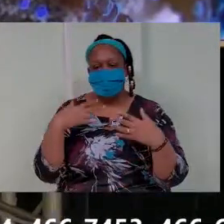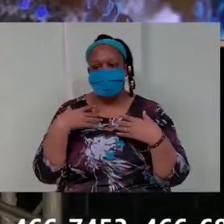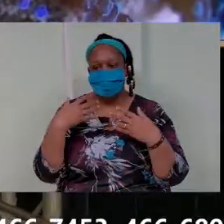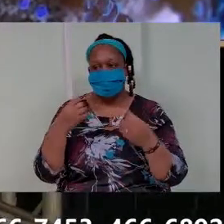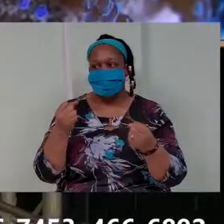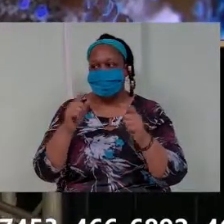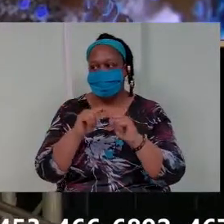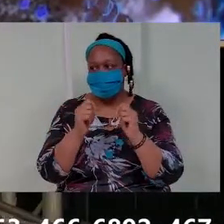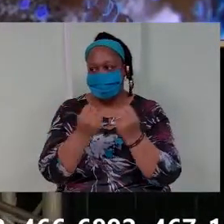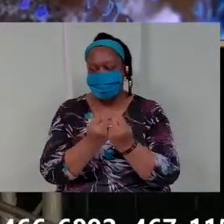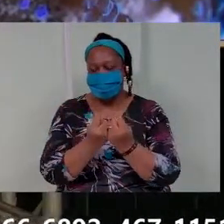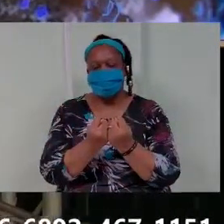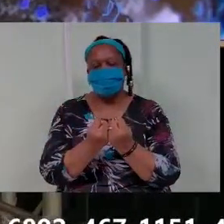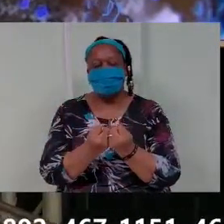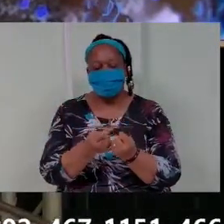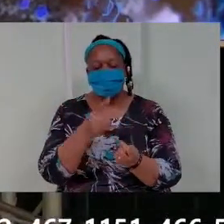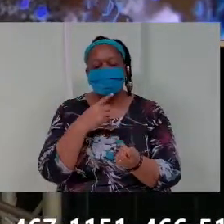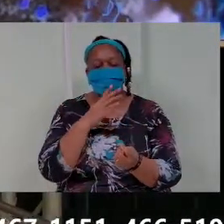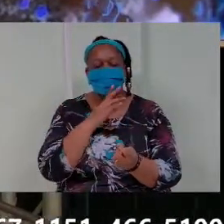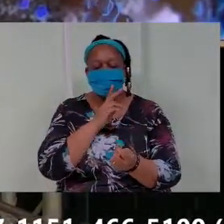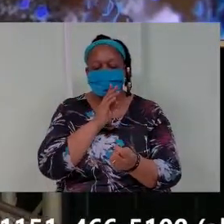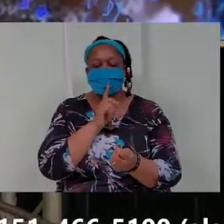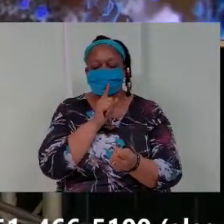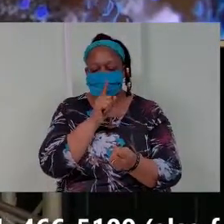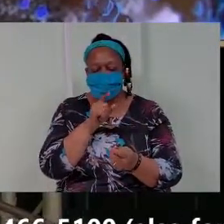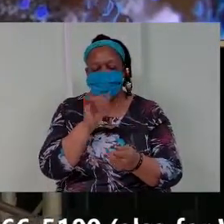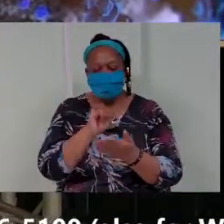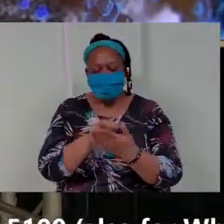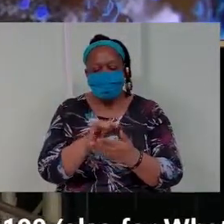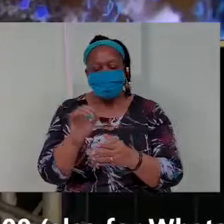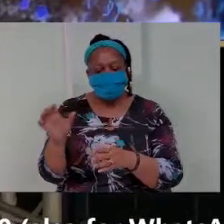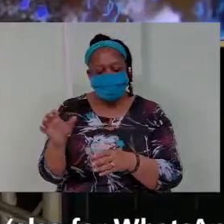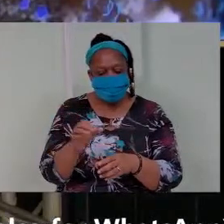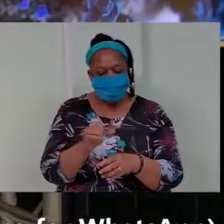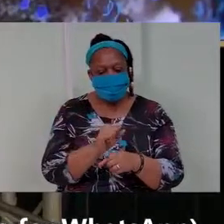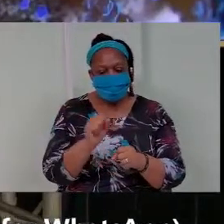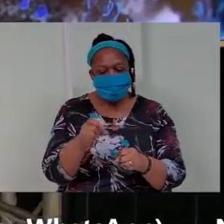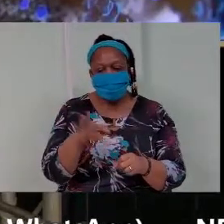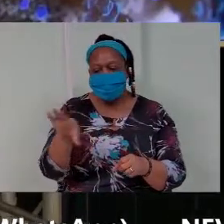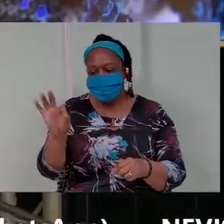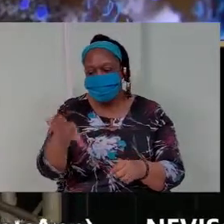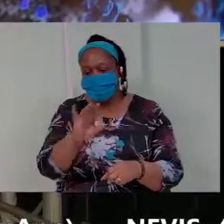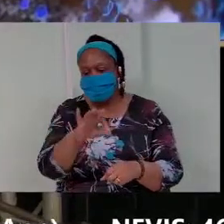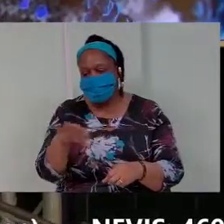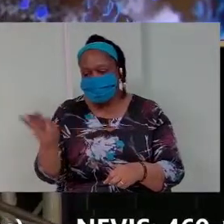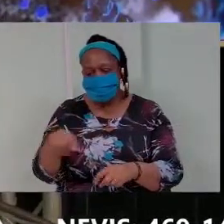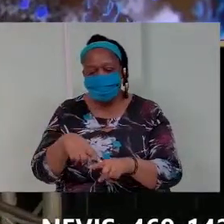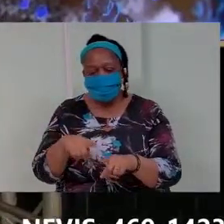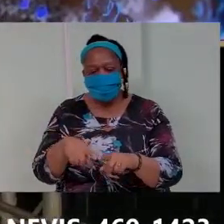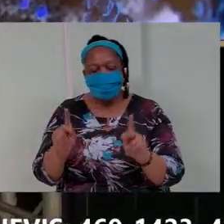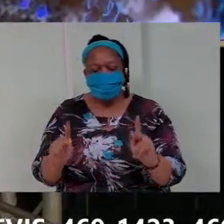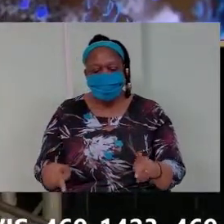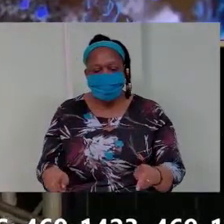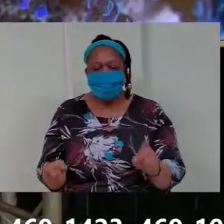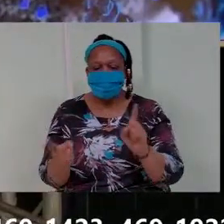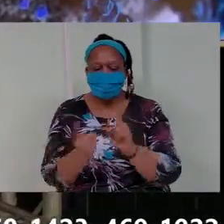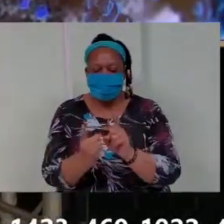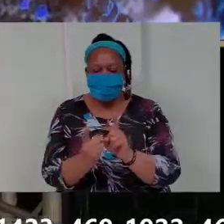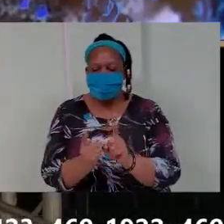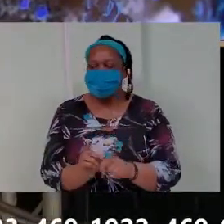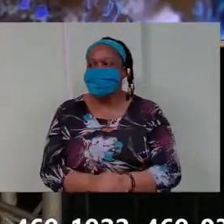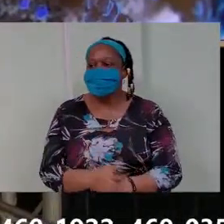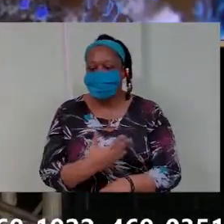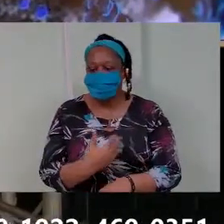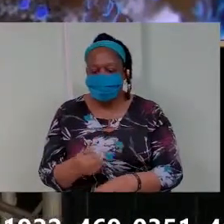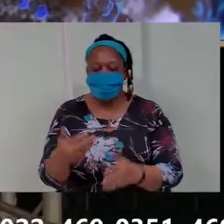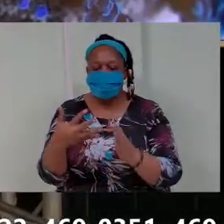quite confident that we would have contact traced all the contacts. They have had their initial